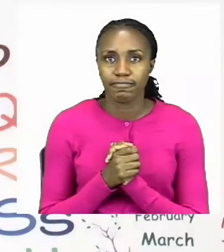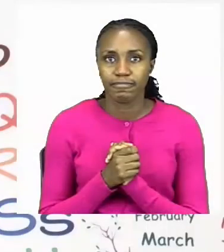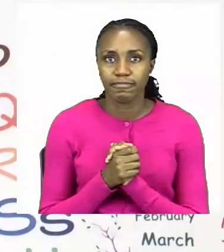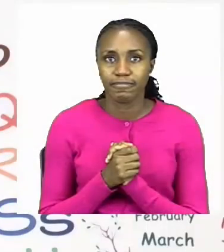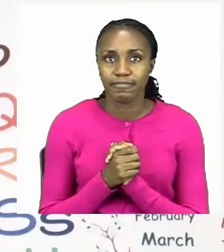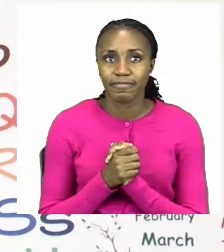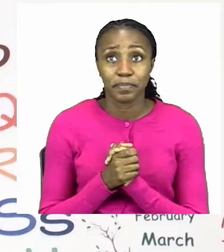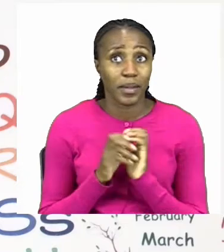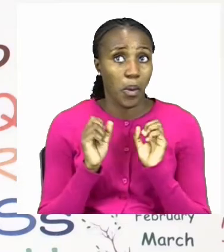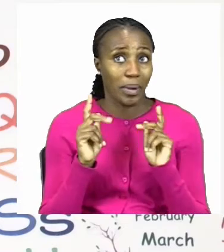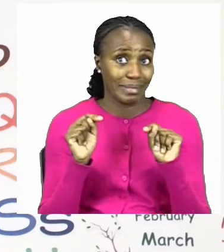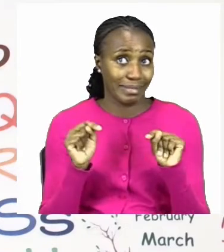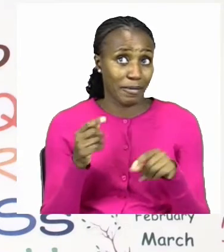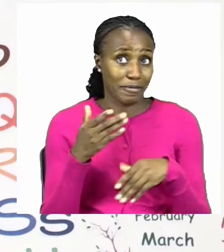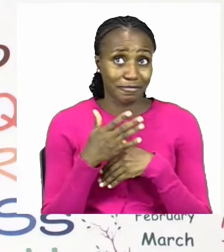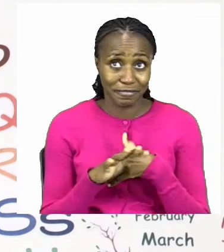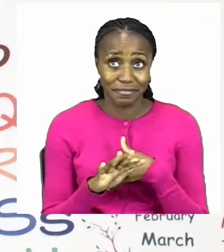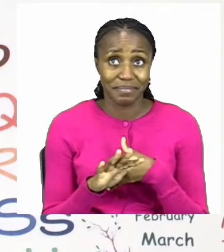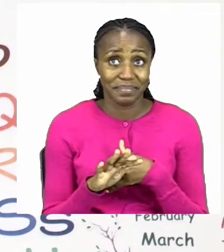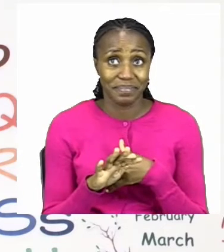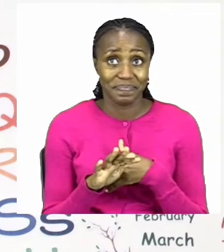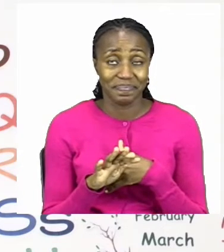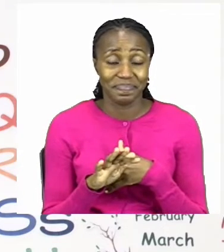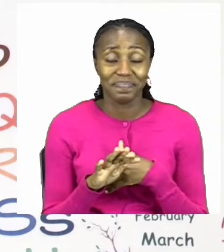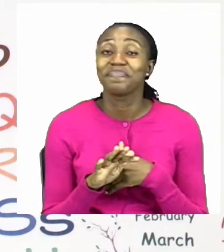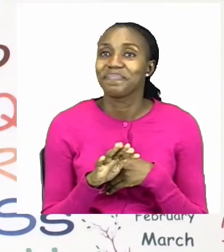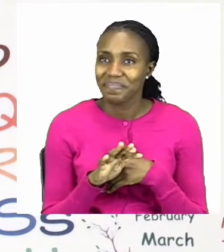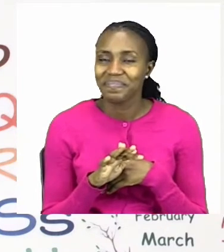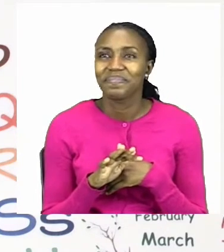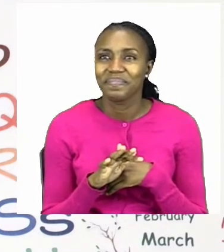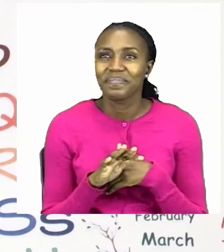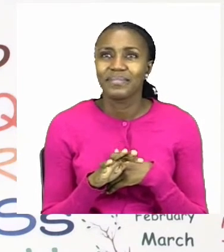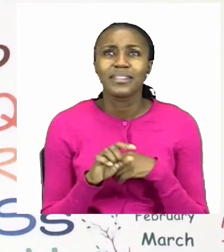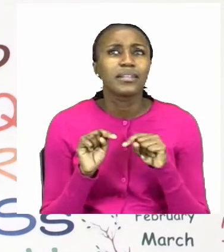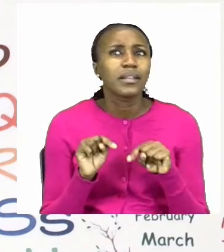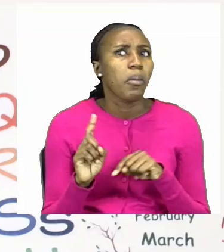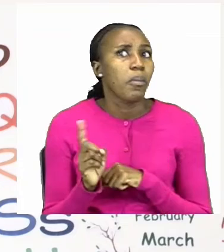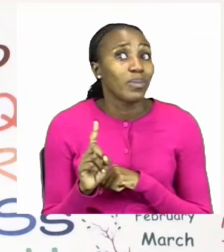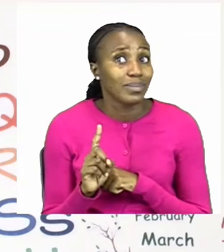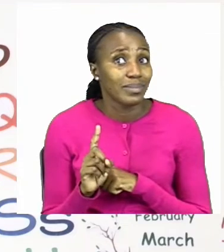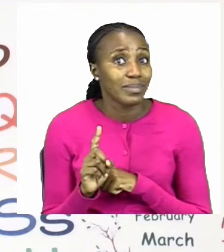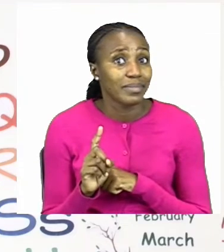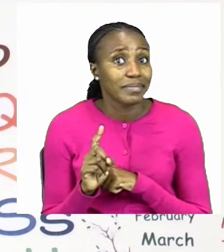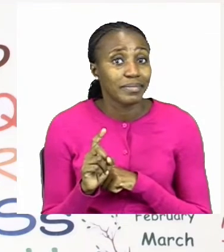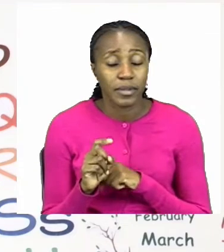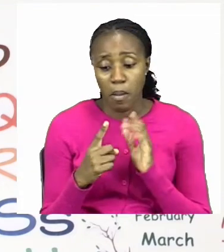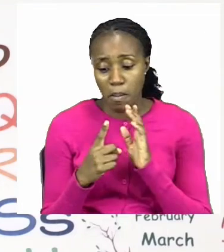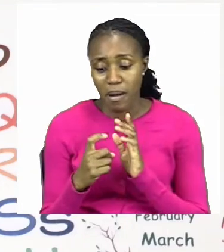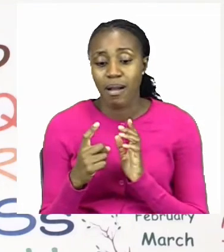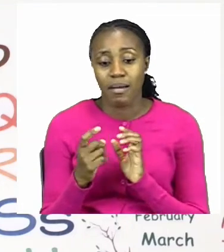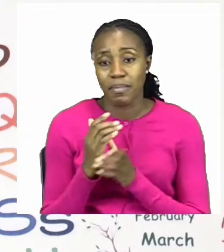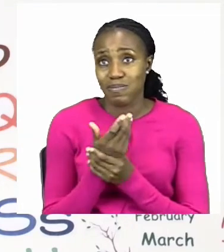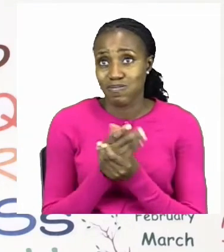We came to the end of our lesson today, boys and girls. Now, before we go home, we need to